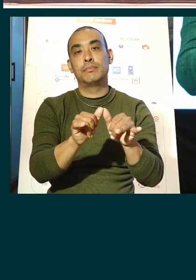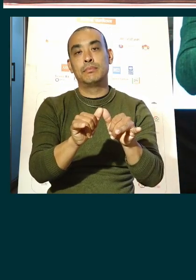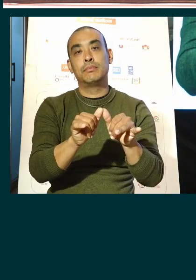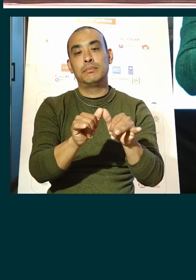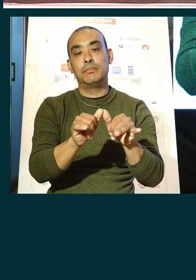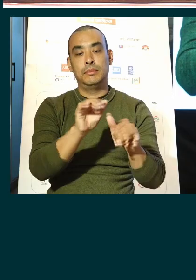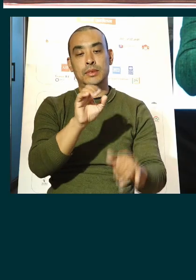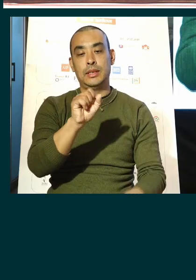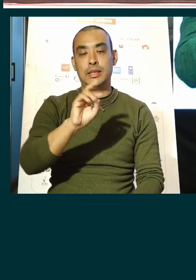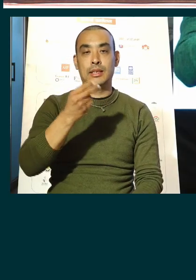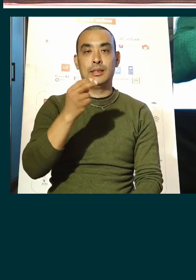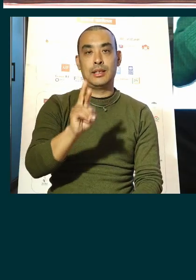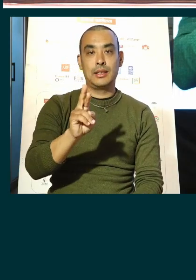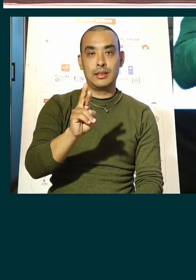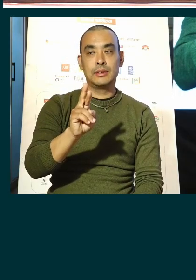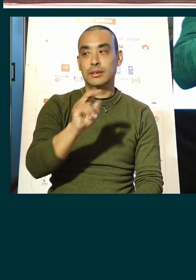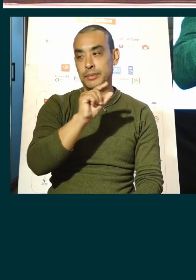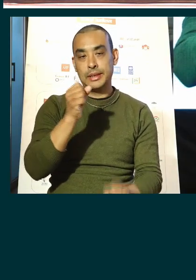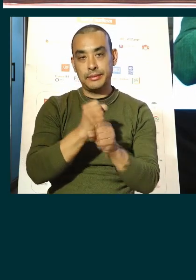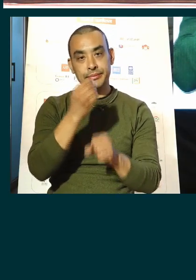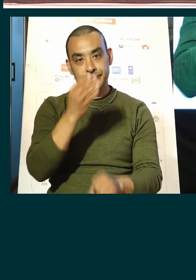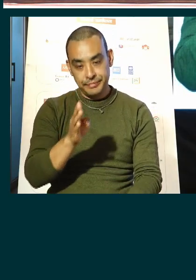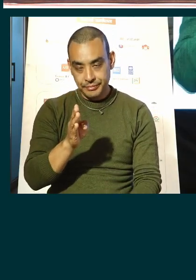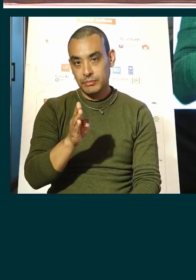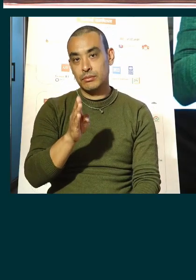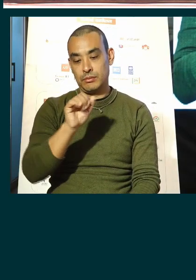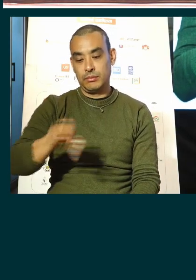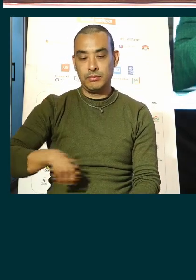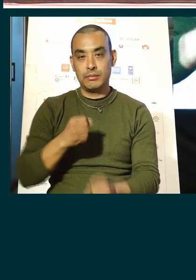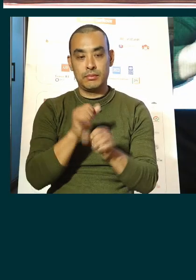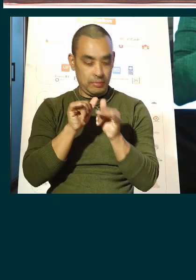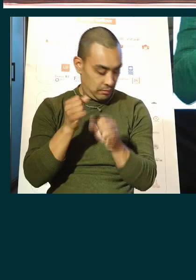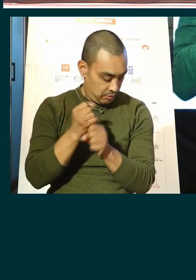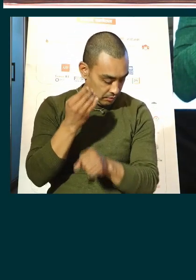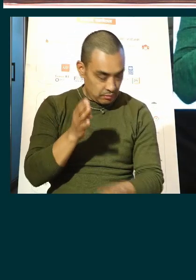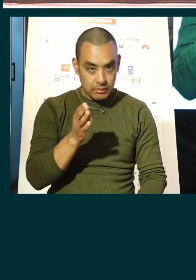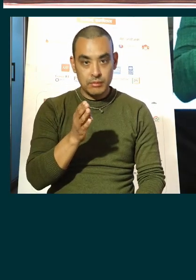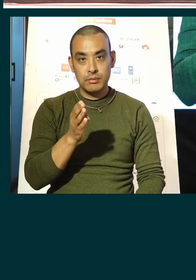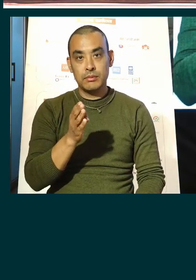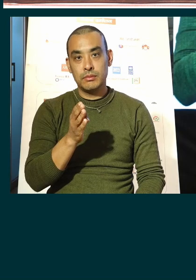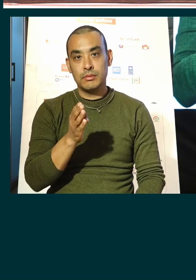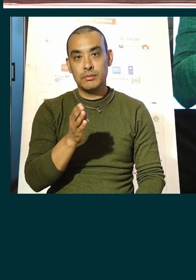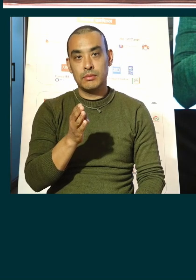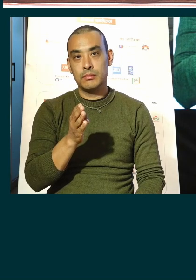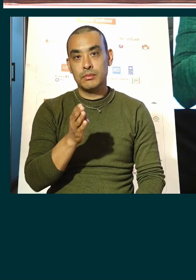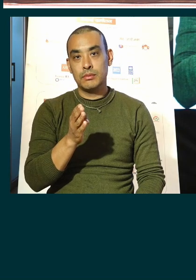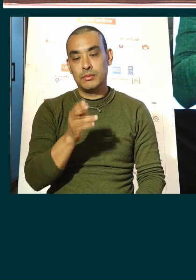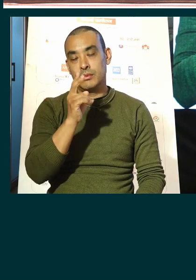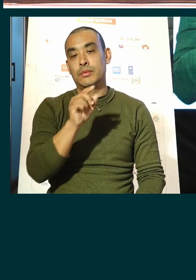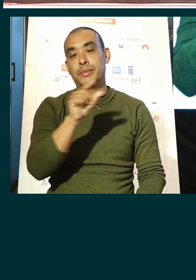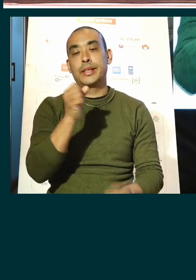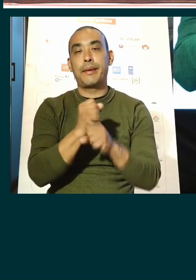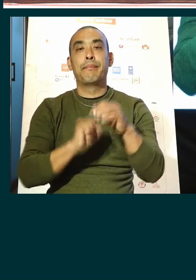including SRHR, education, gender equity, and life skills through both in-school and out-school settings. He played a key role